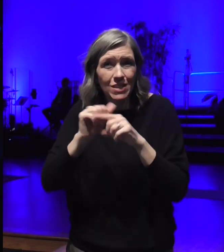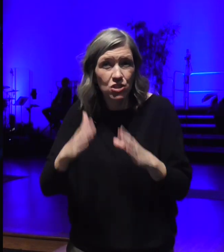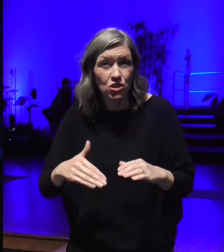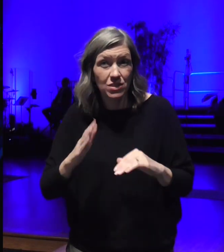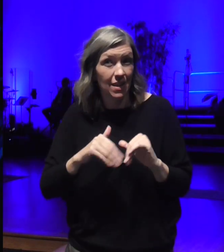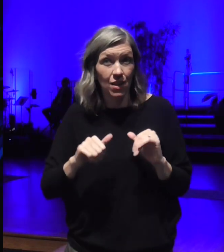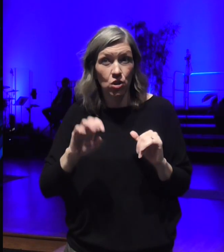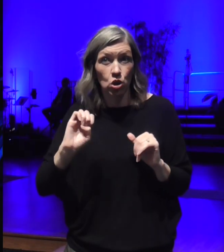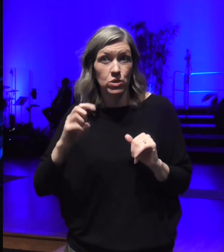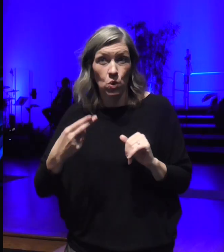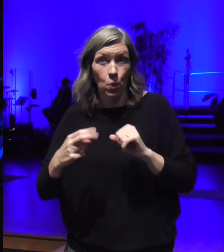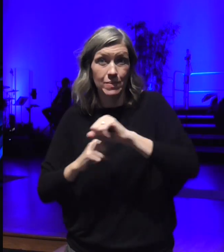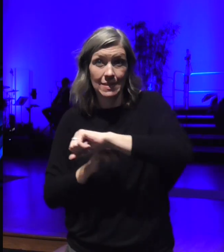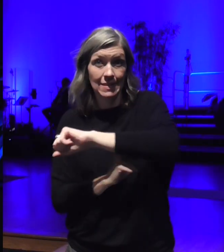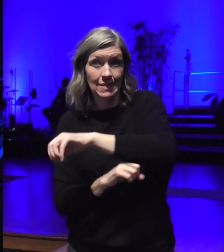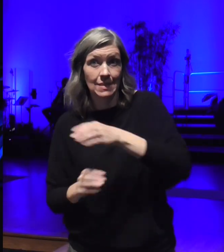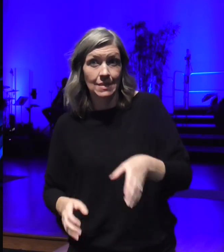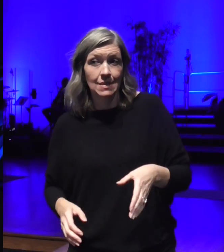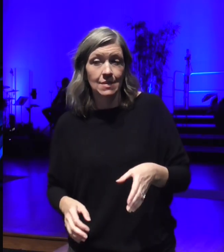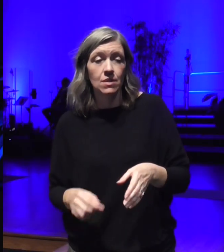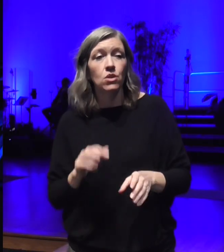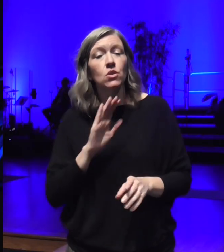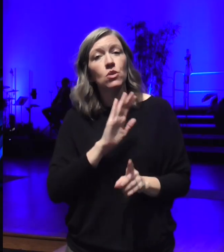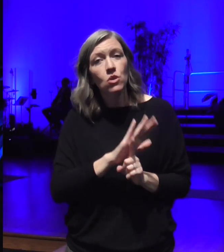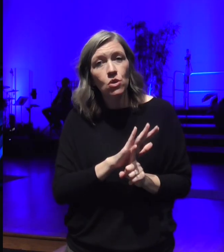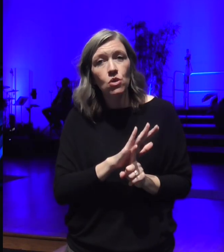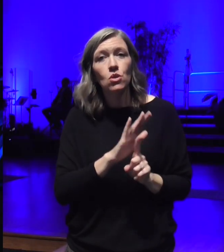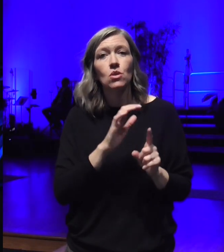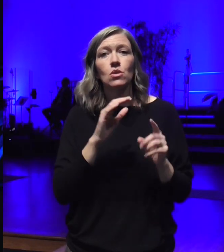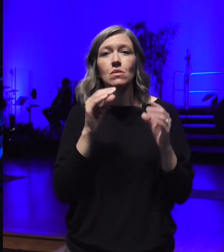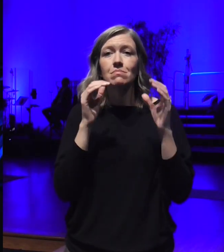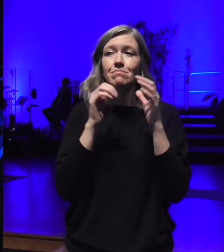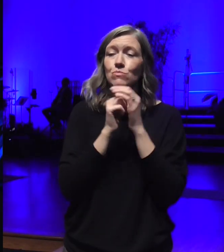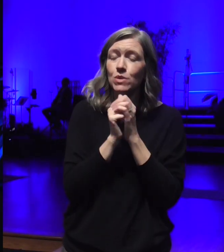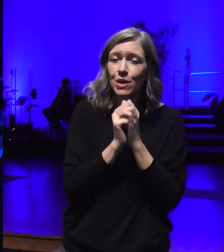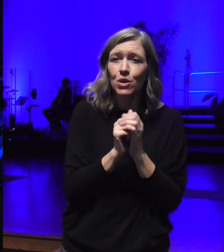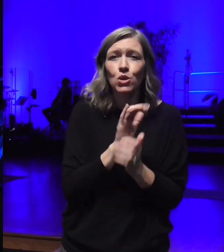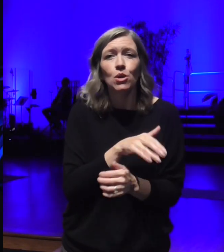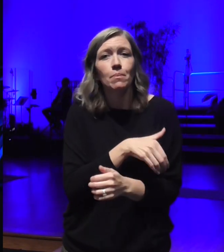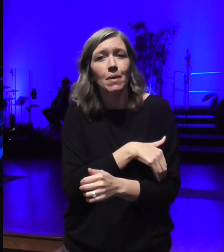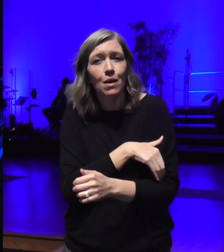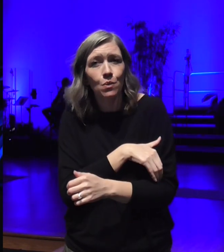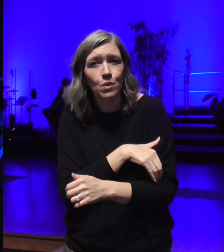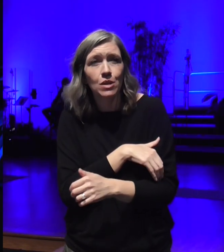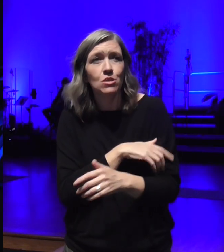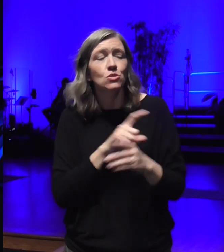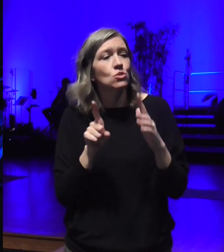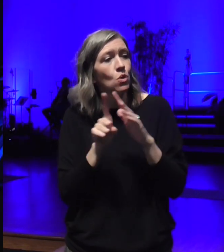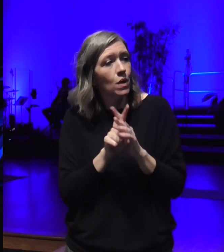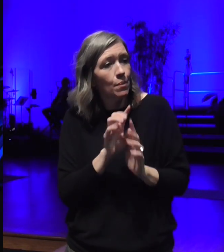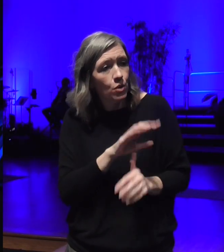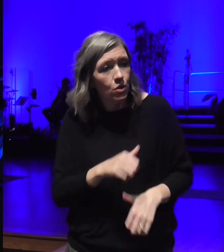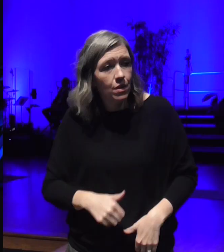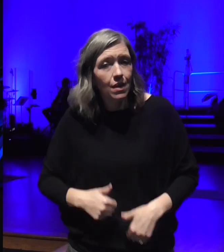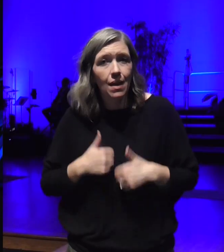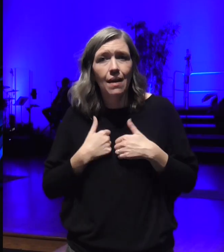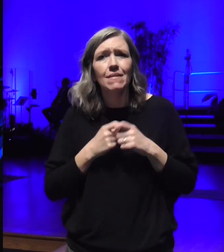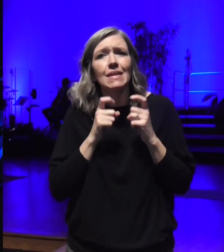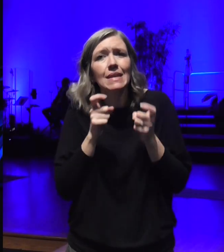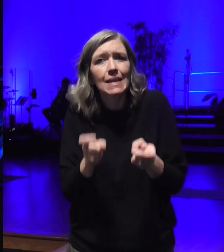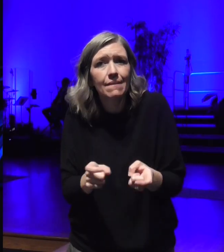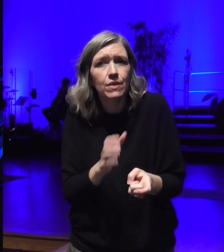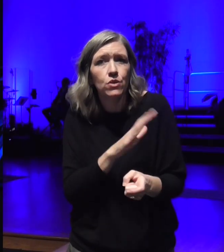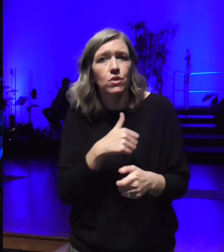Holmes, who has, through the power of her prayer showing up in her life, given her life to that